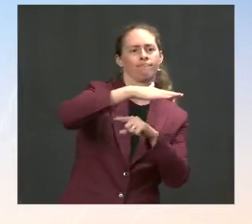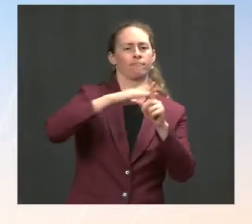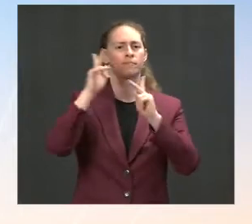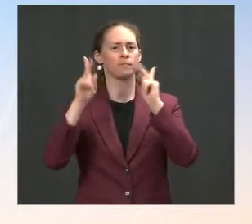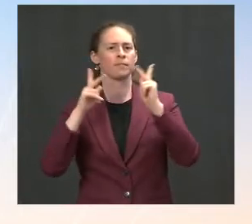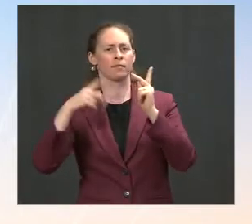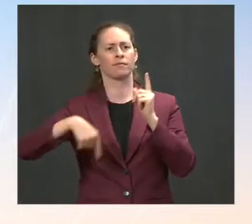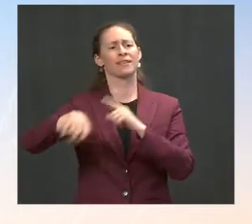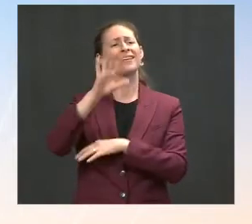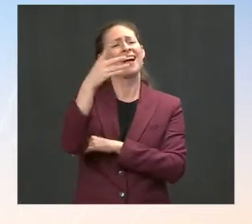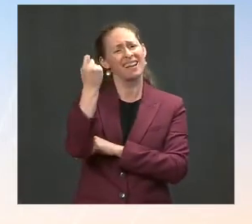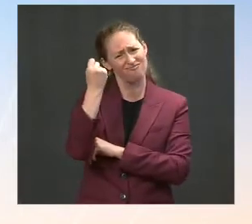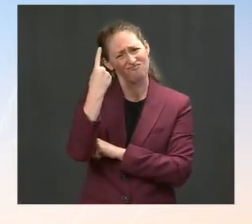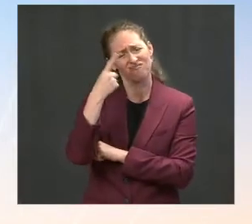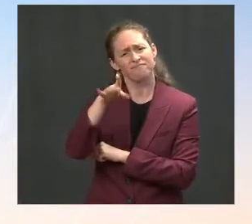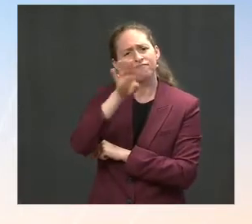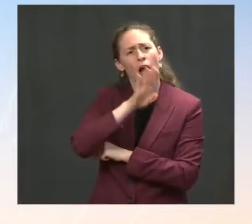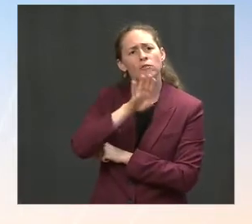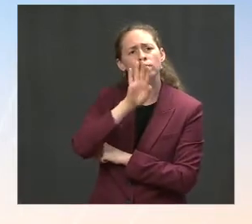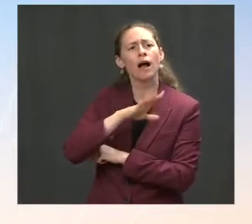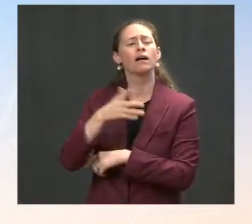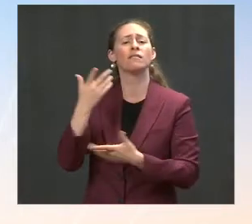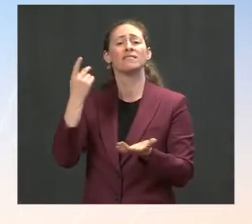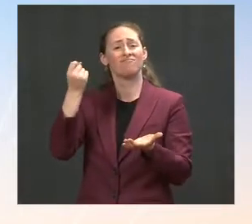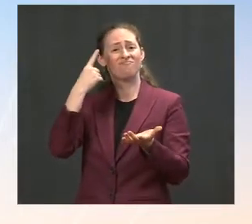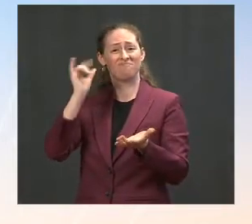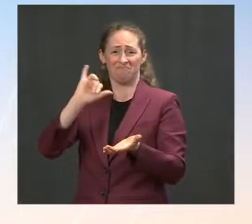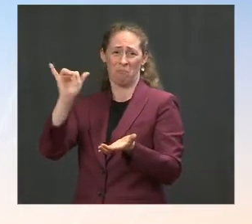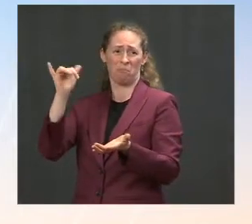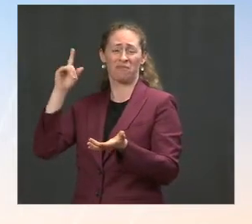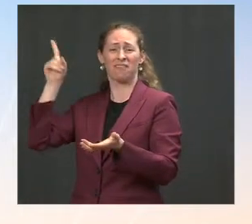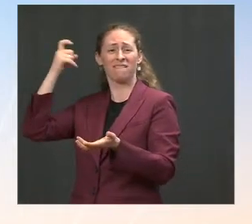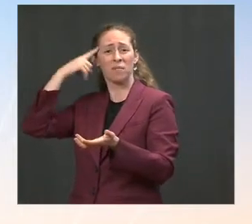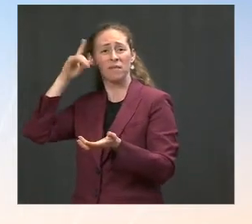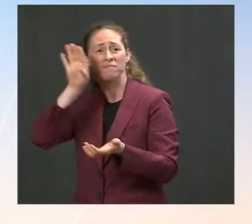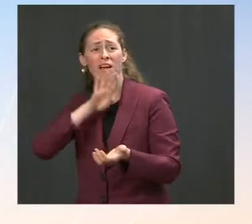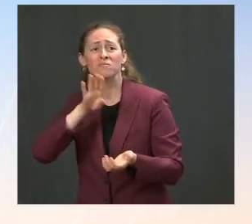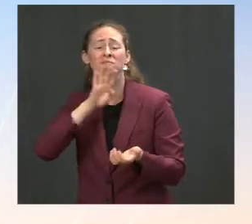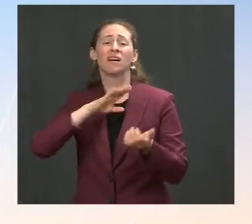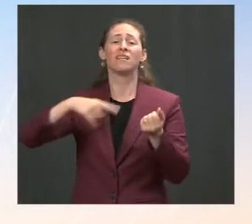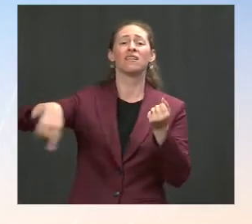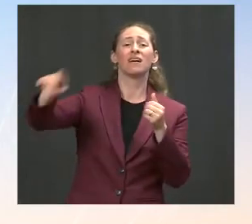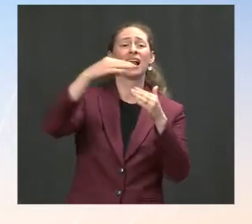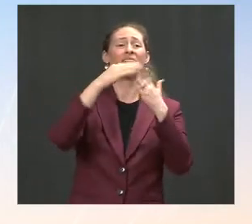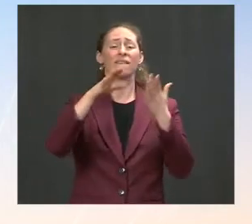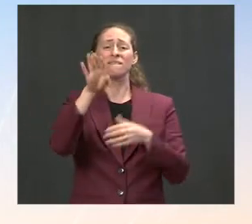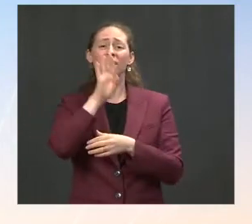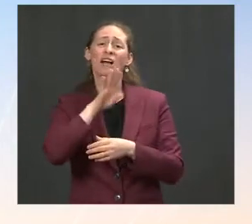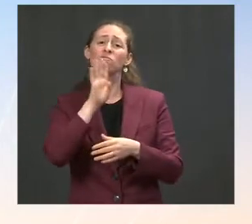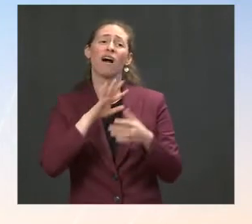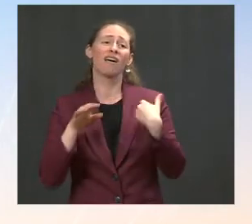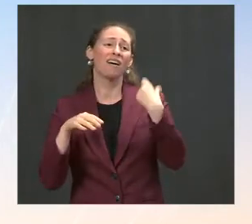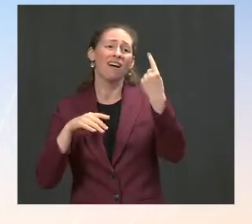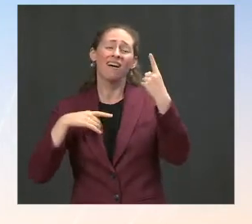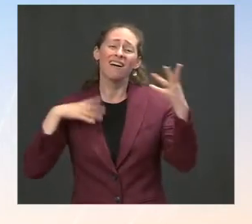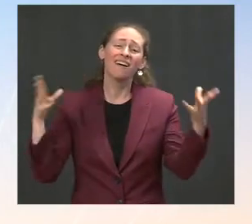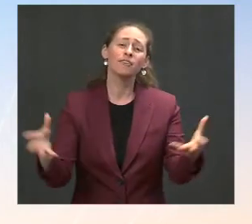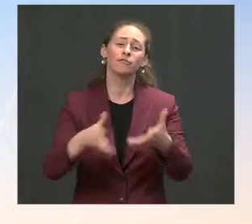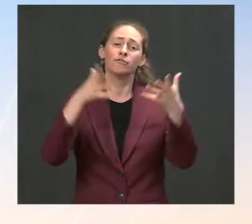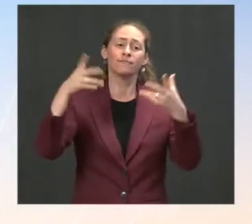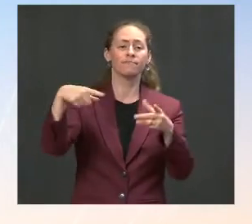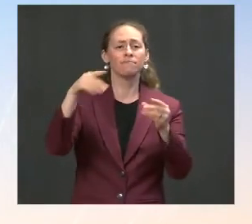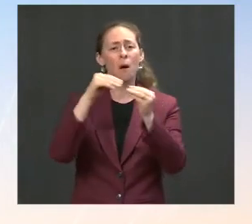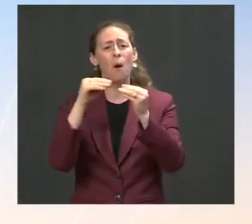her frustration, and we understand the frustration of leaders out there and public voices who are trying to say the right thing, advocate for